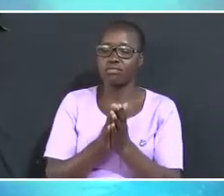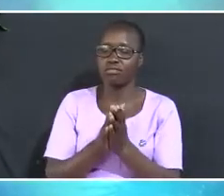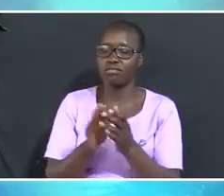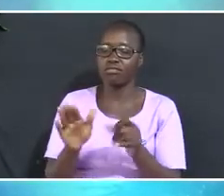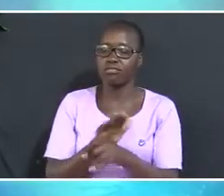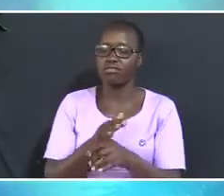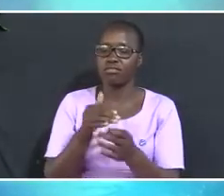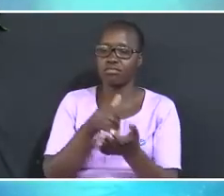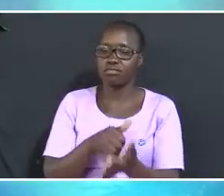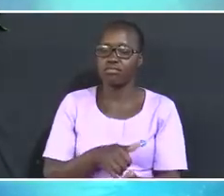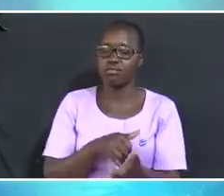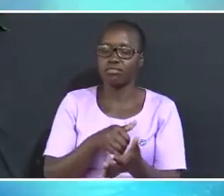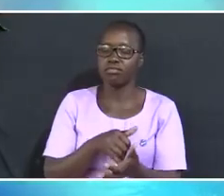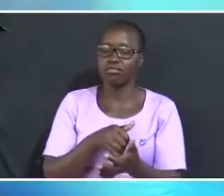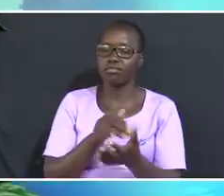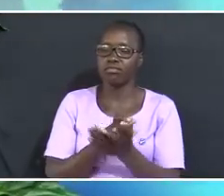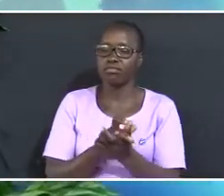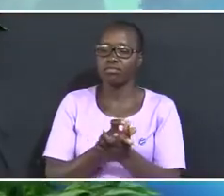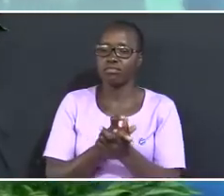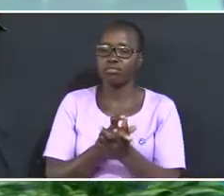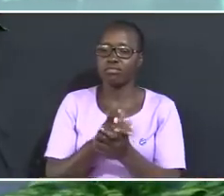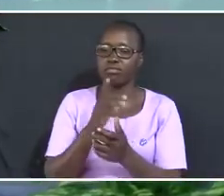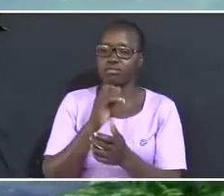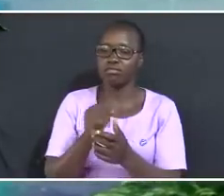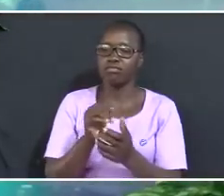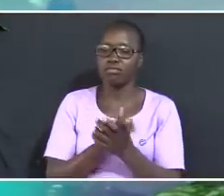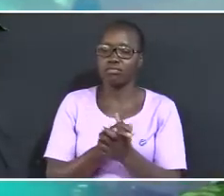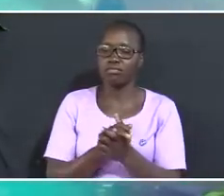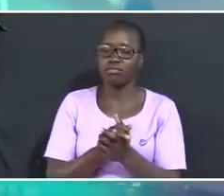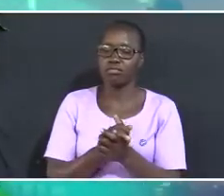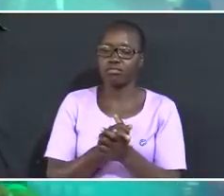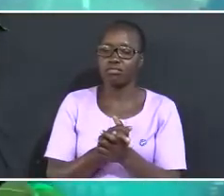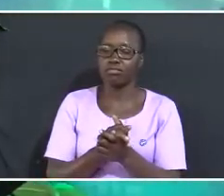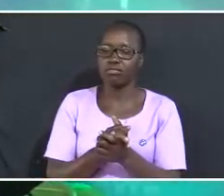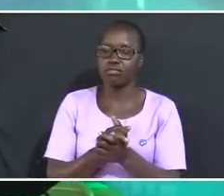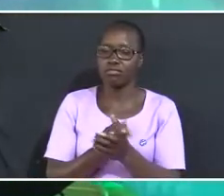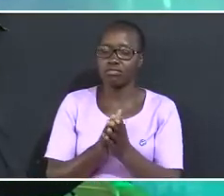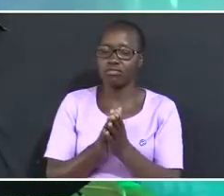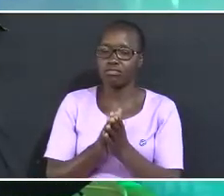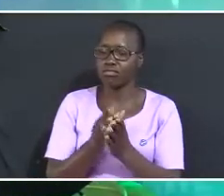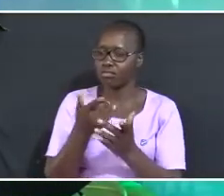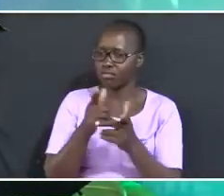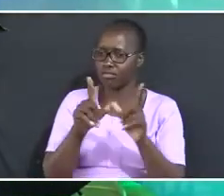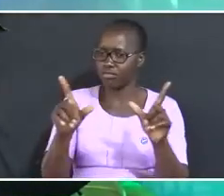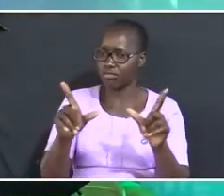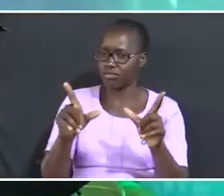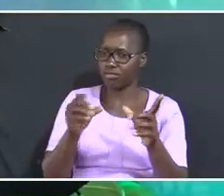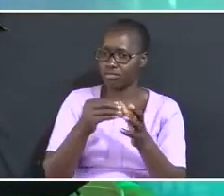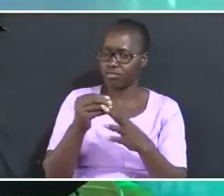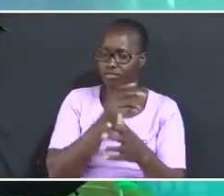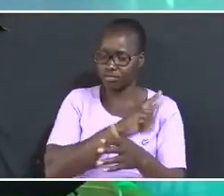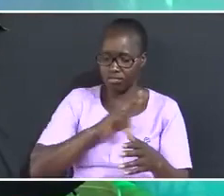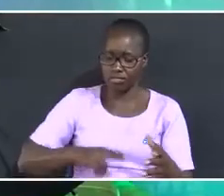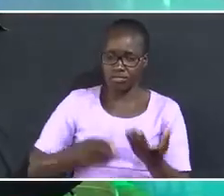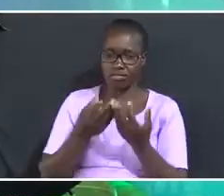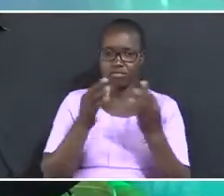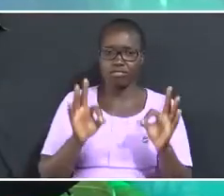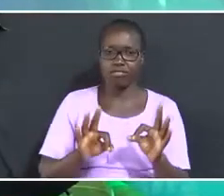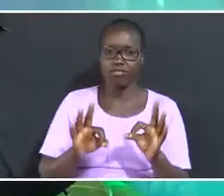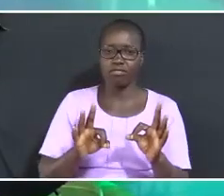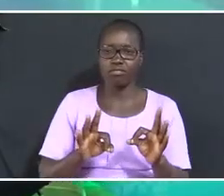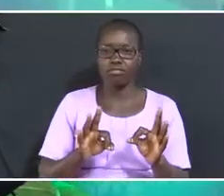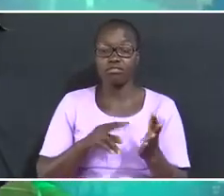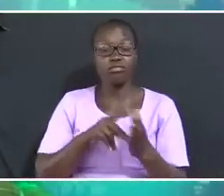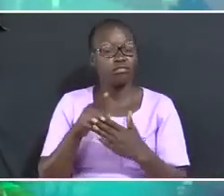emphasized. So these two categories of liberty or religious freedom is